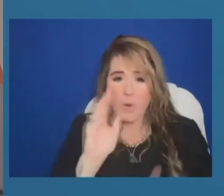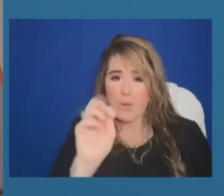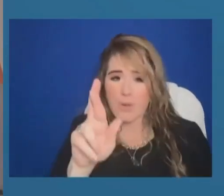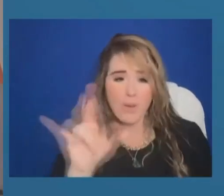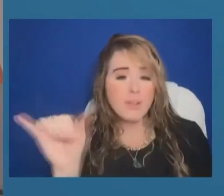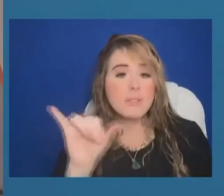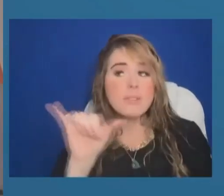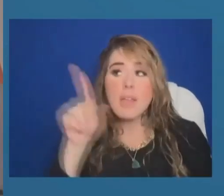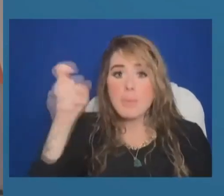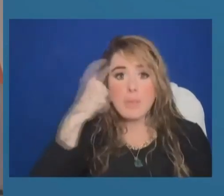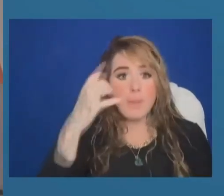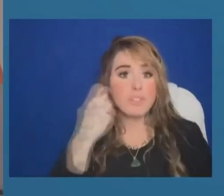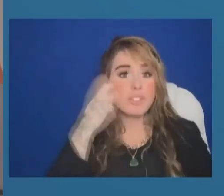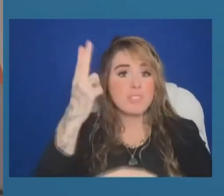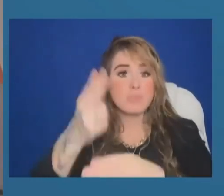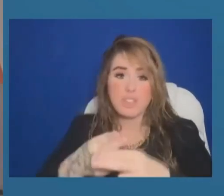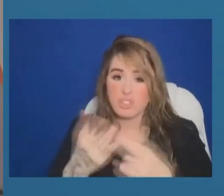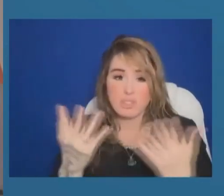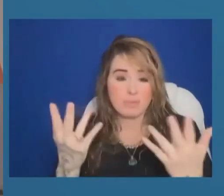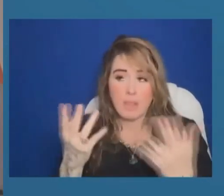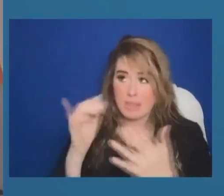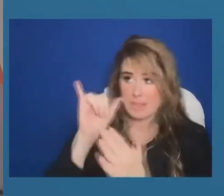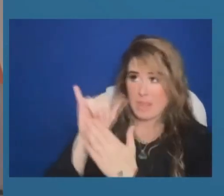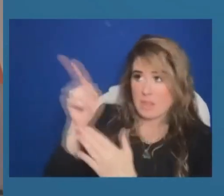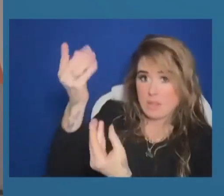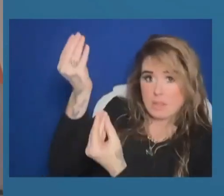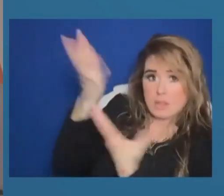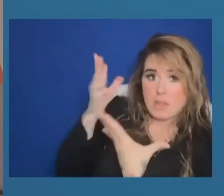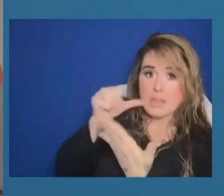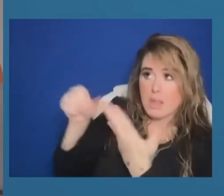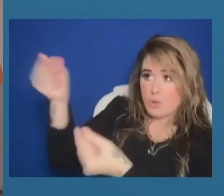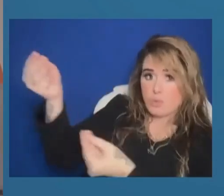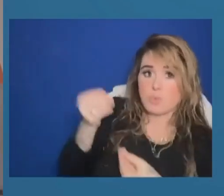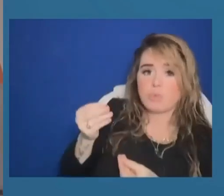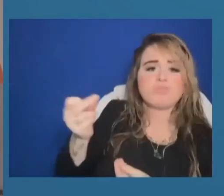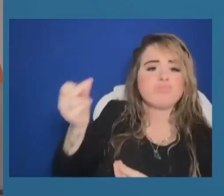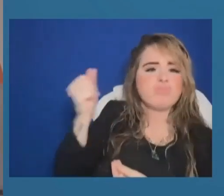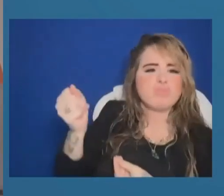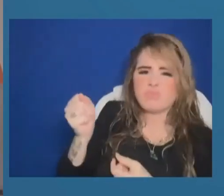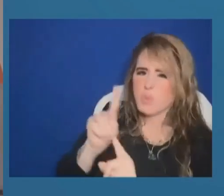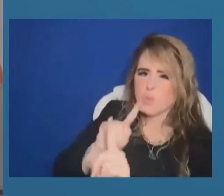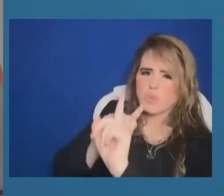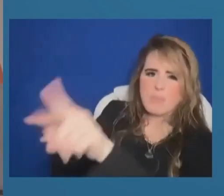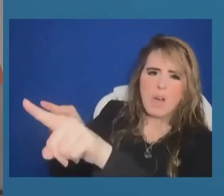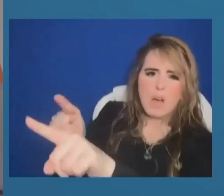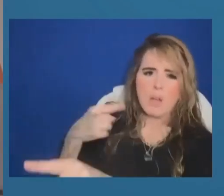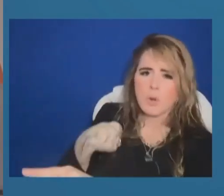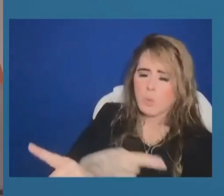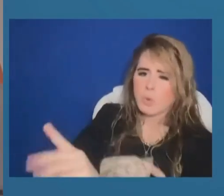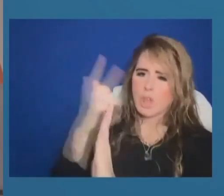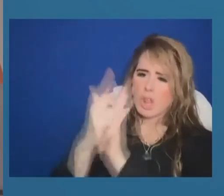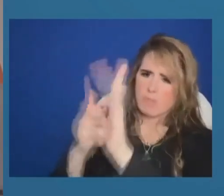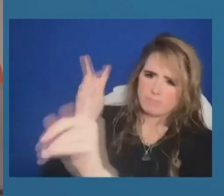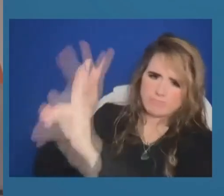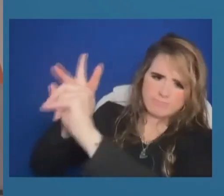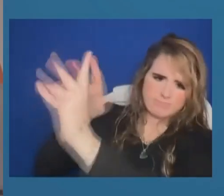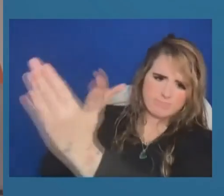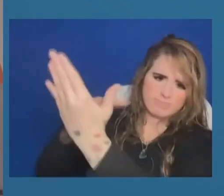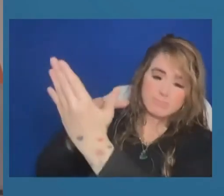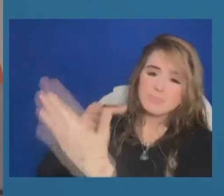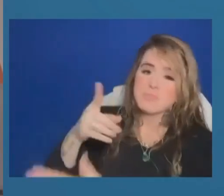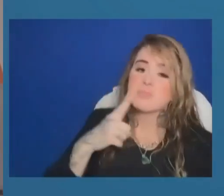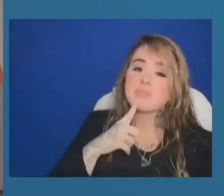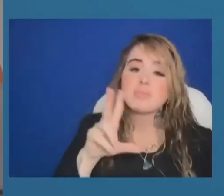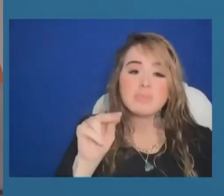said, within moments of receiving that letter, we responded with a lawsuit which says, number one, we're seeking